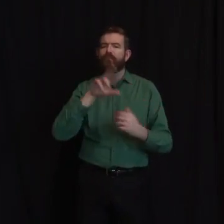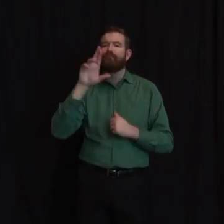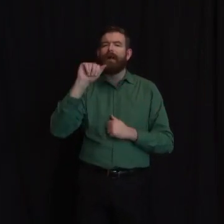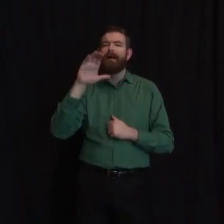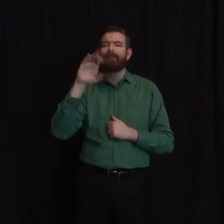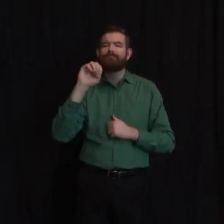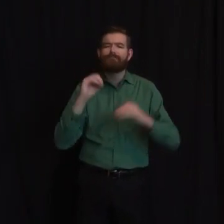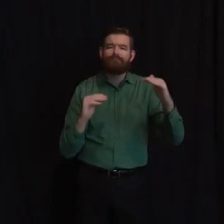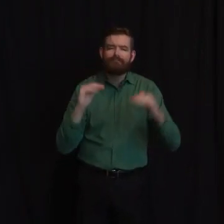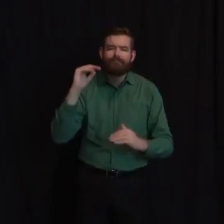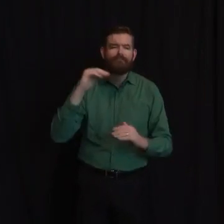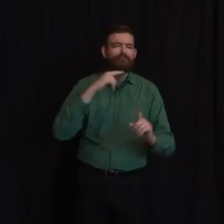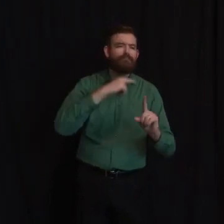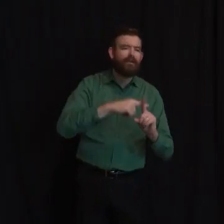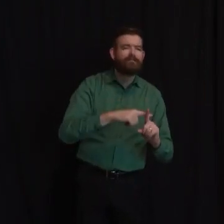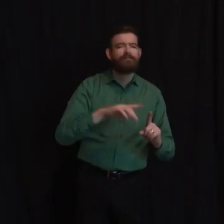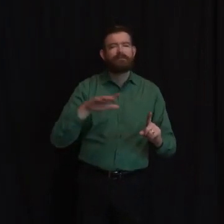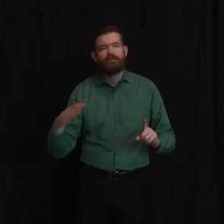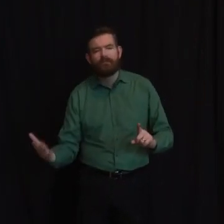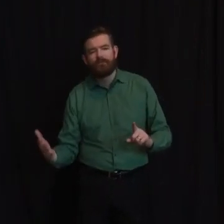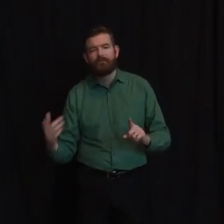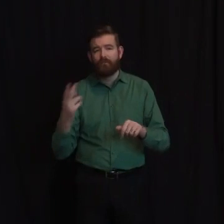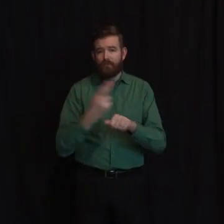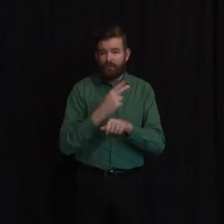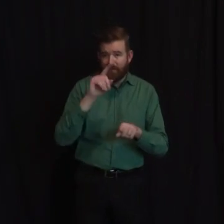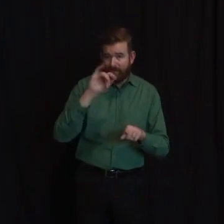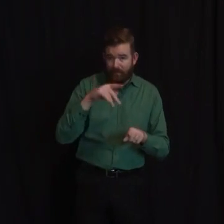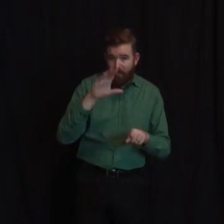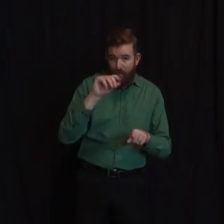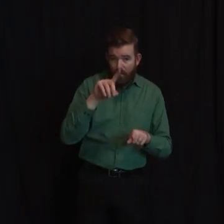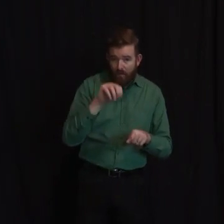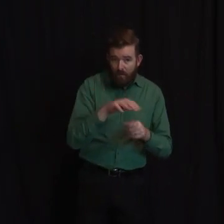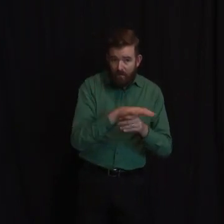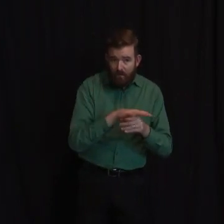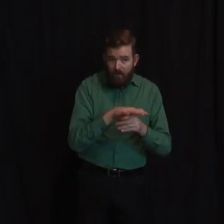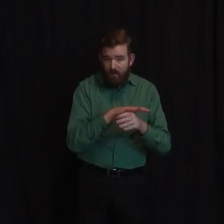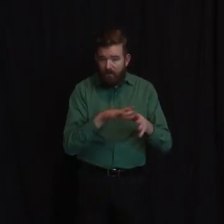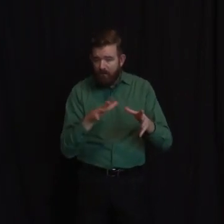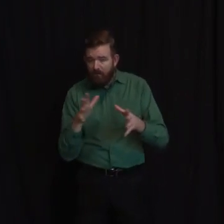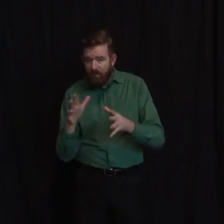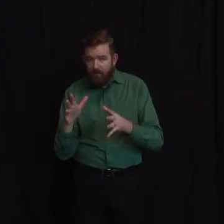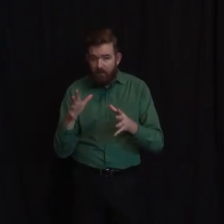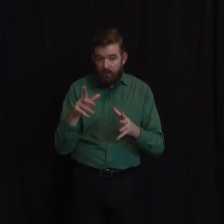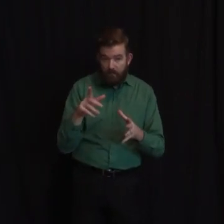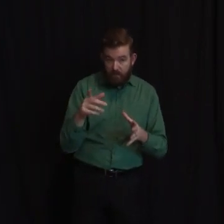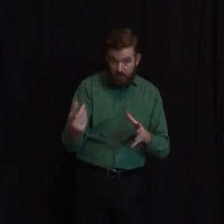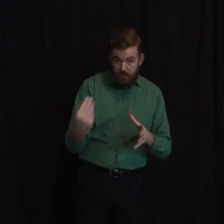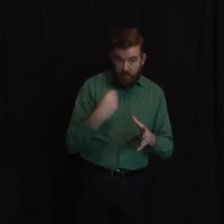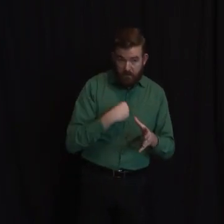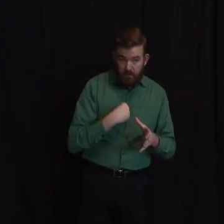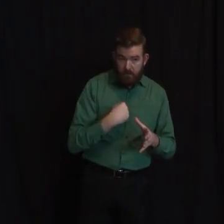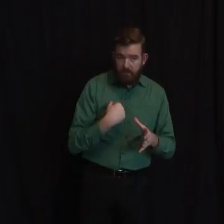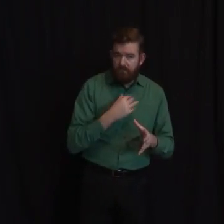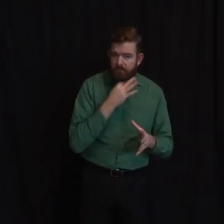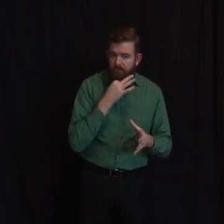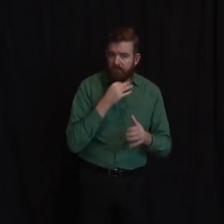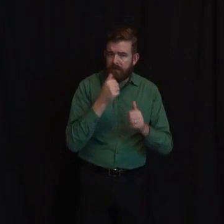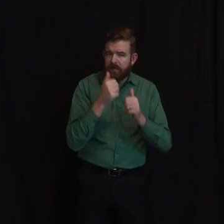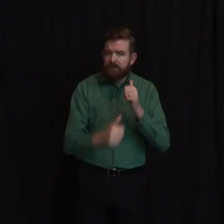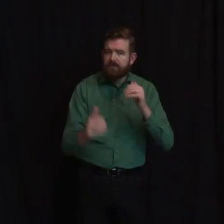code? And if so, can we get that at some point to see where things are, to break down town by town that way? Any update